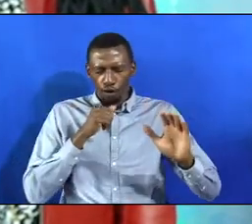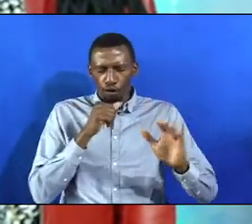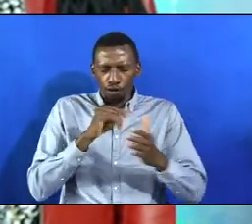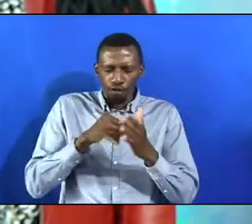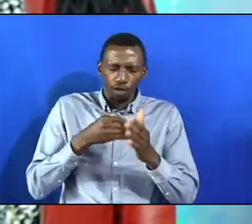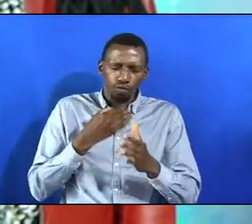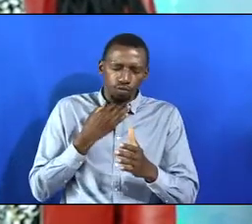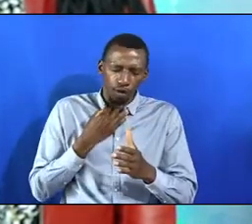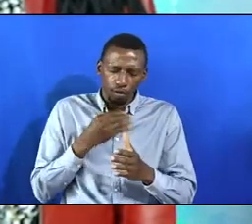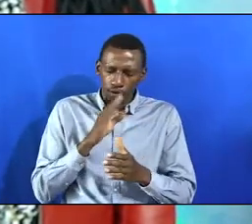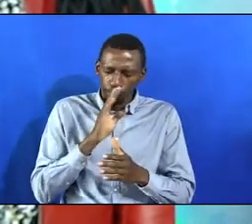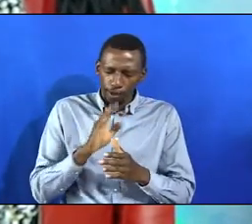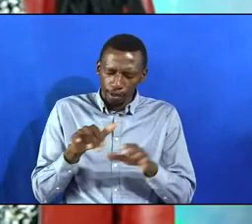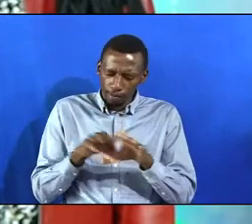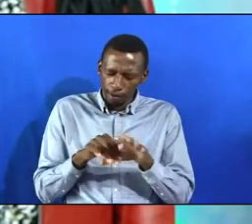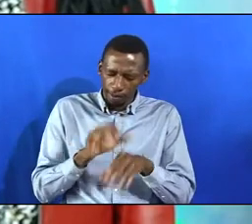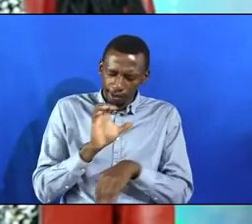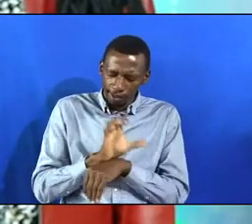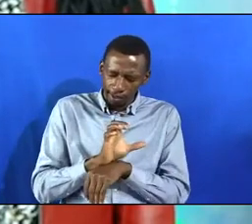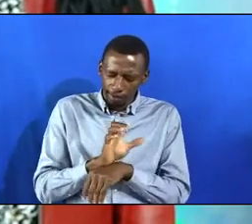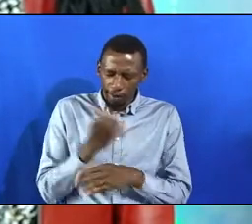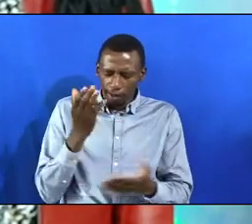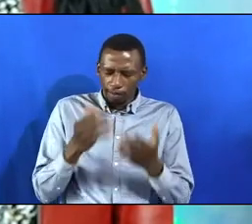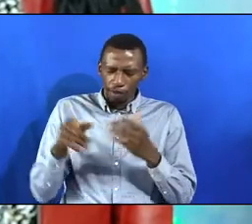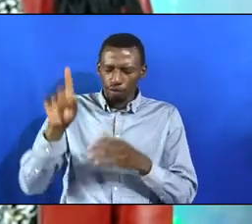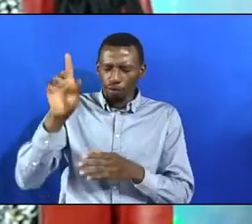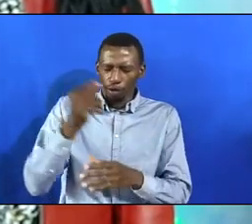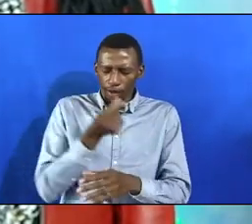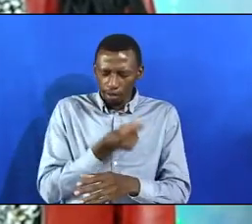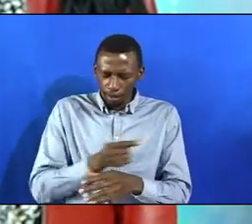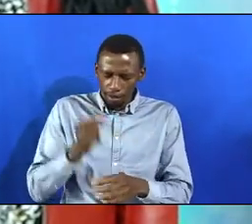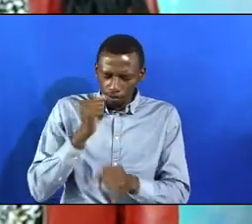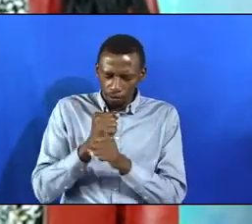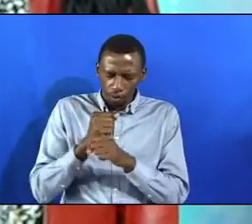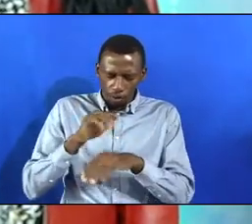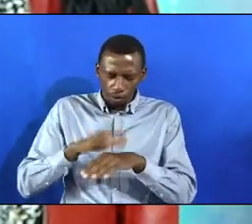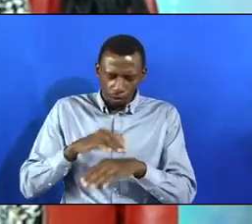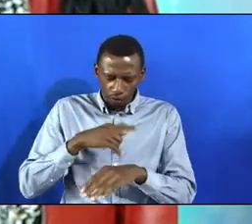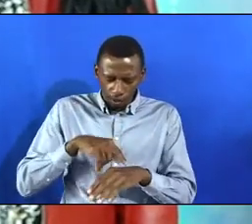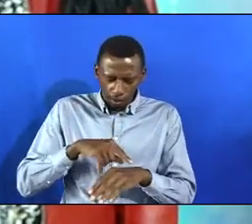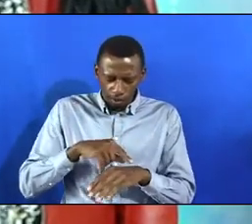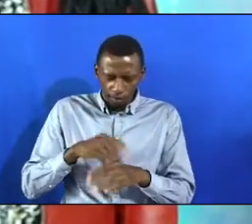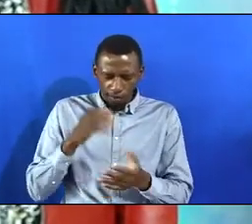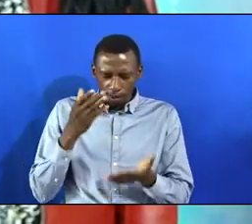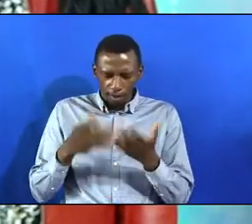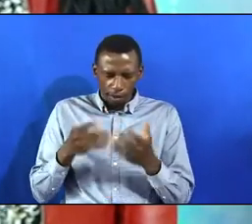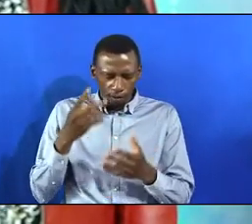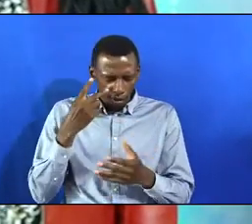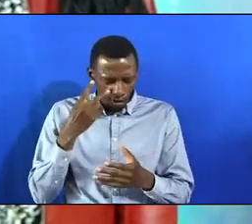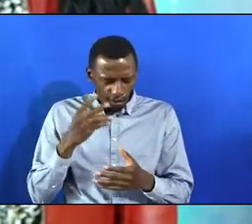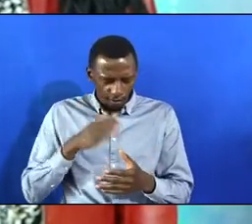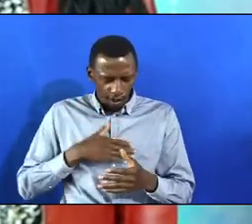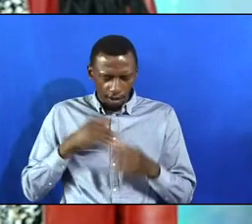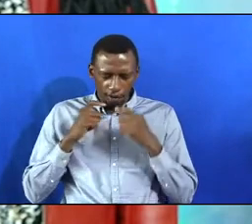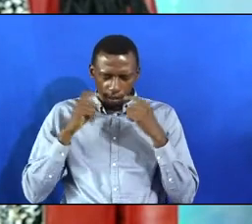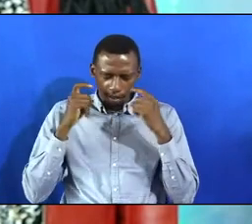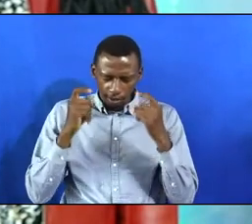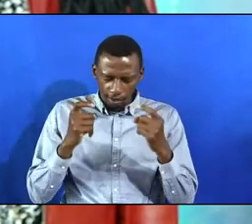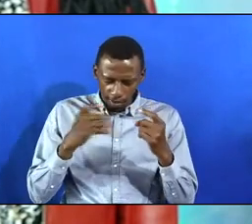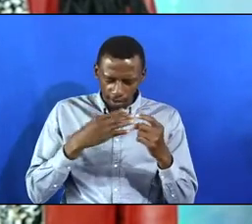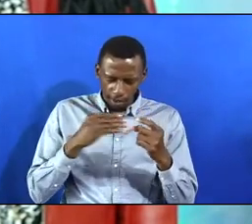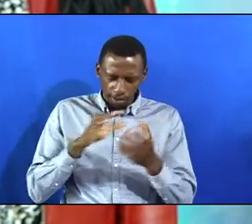members. Let your grace work upon us. Let us recognize our sins and confess them. And Father, I want to pray that